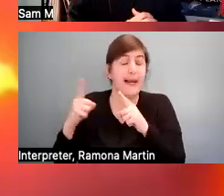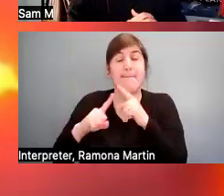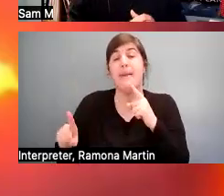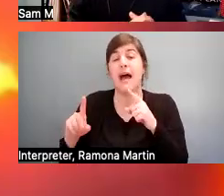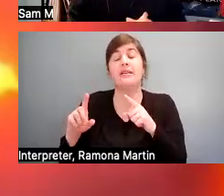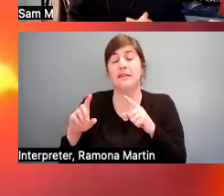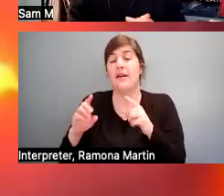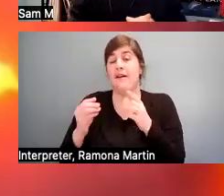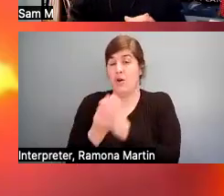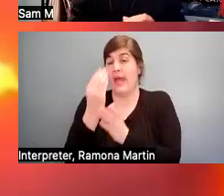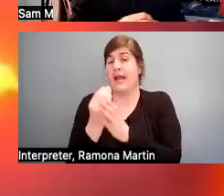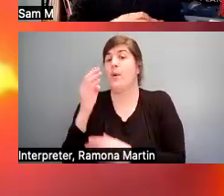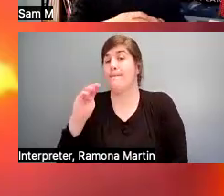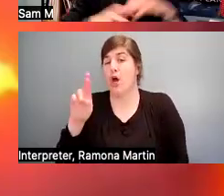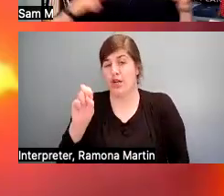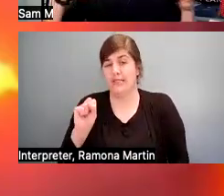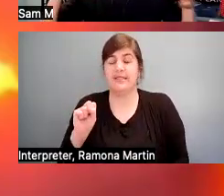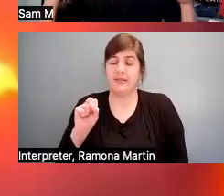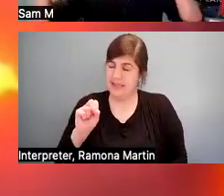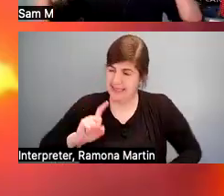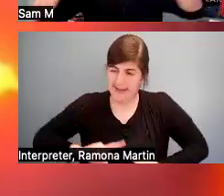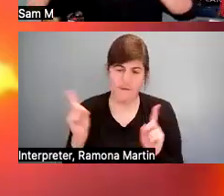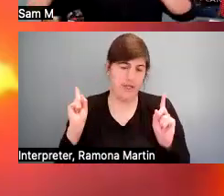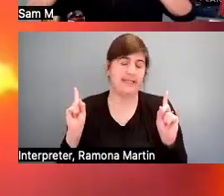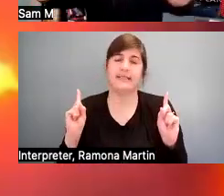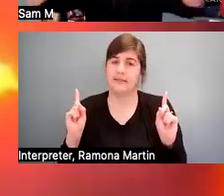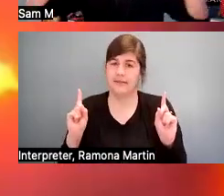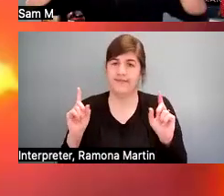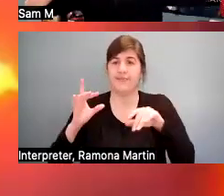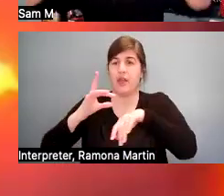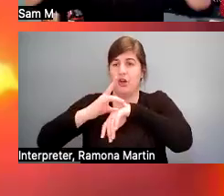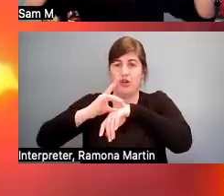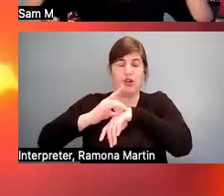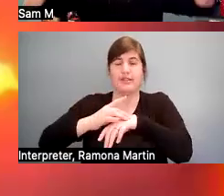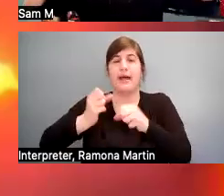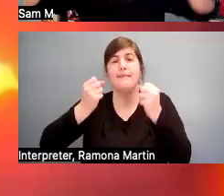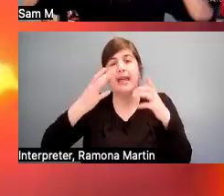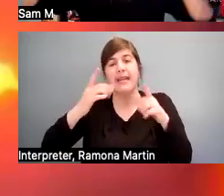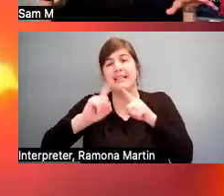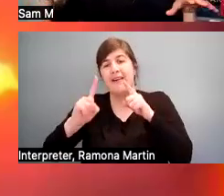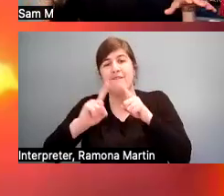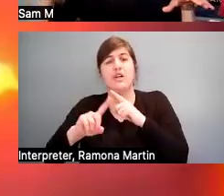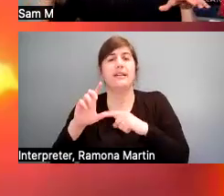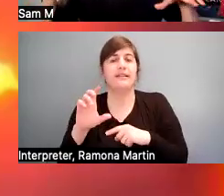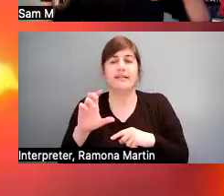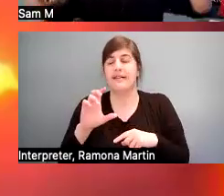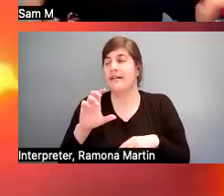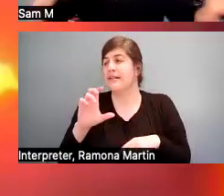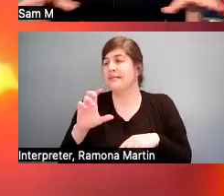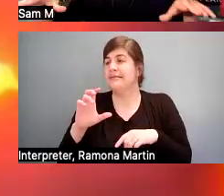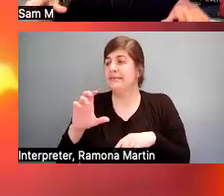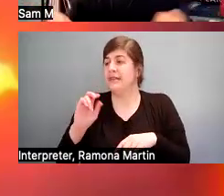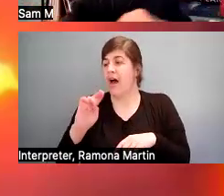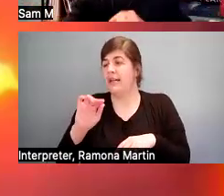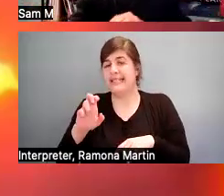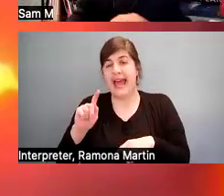example, are very different to Earth. As I said before, Earth is split up into lots of continents and these tectonic plates that move